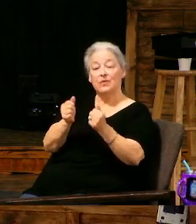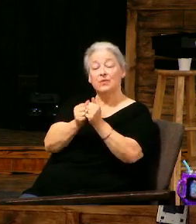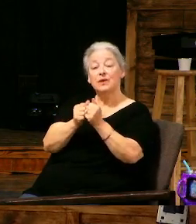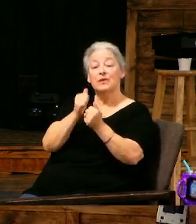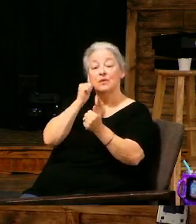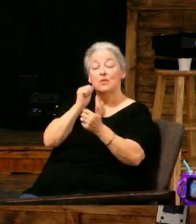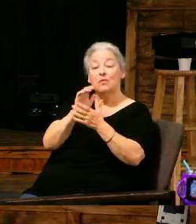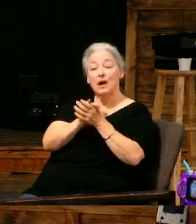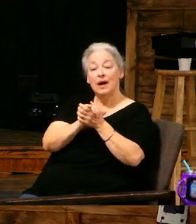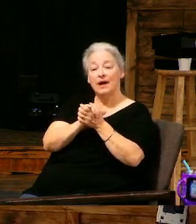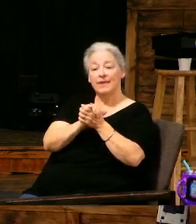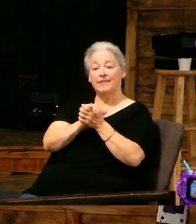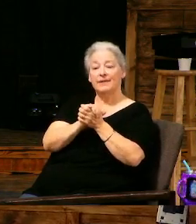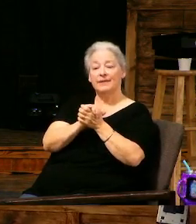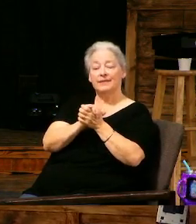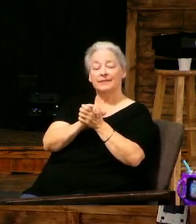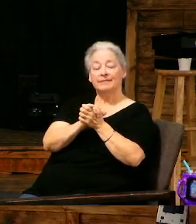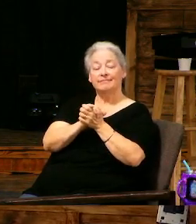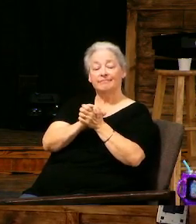Now, this is going to sound silly,